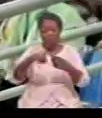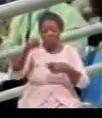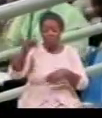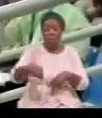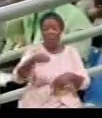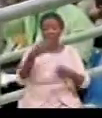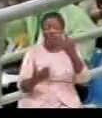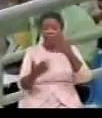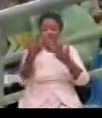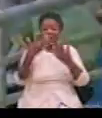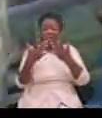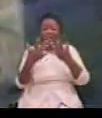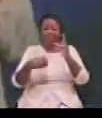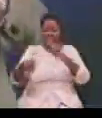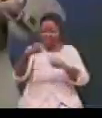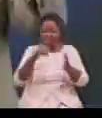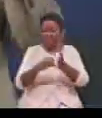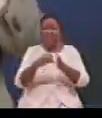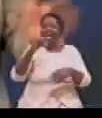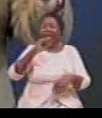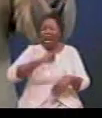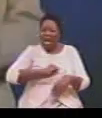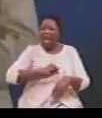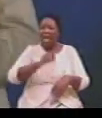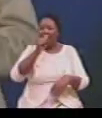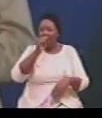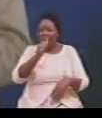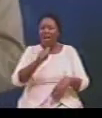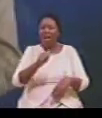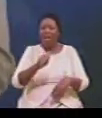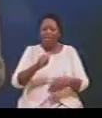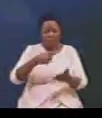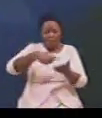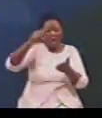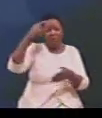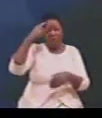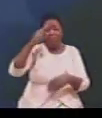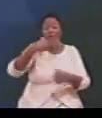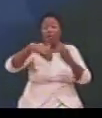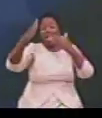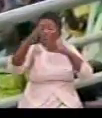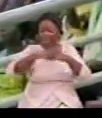hell. I am marked for heaven,